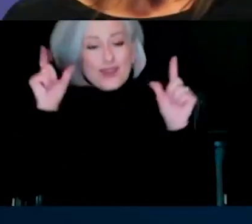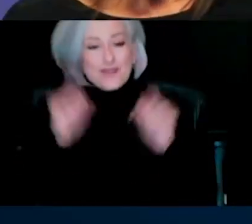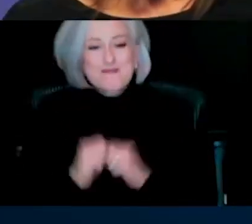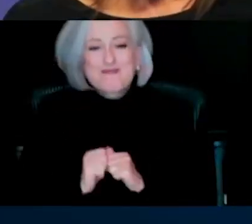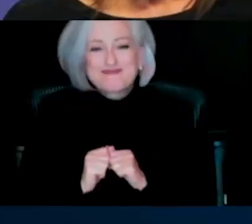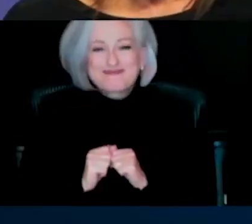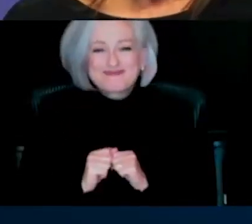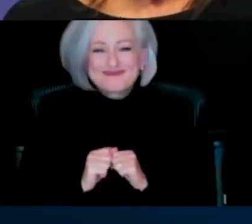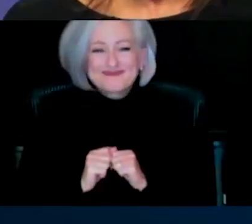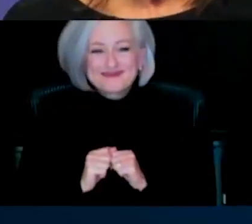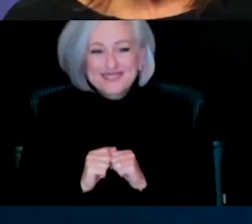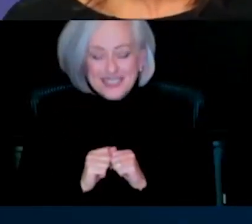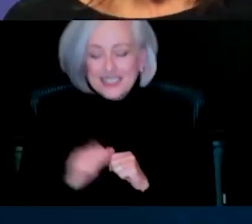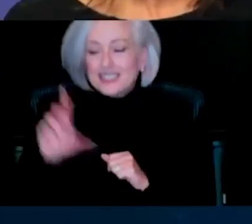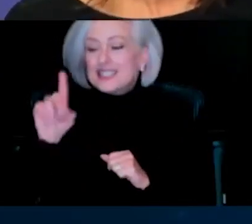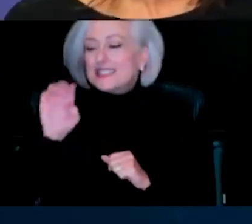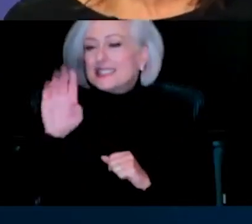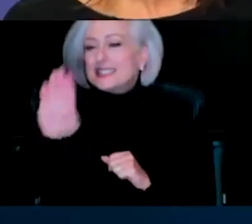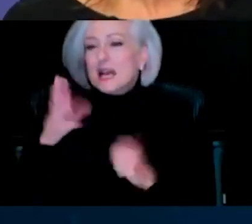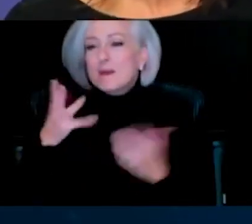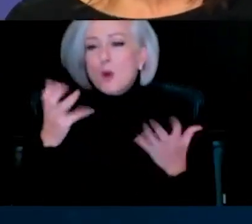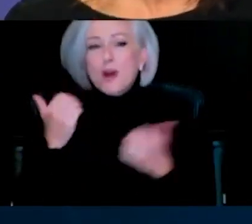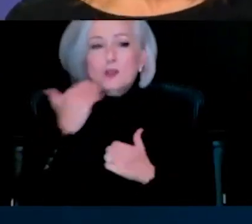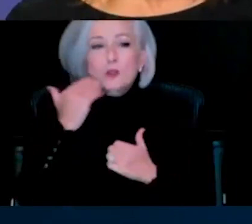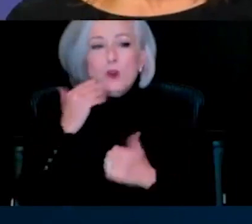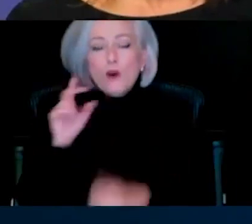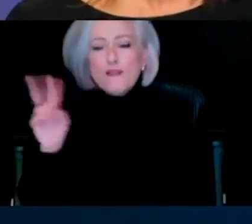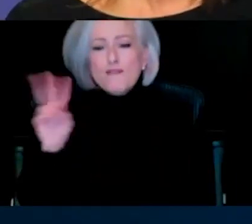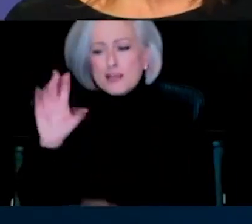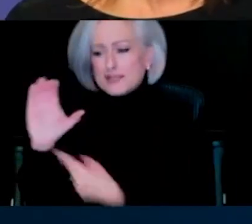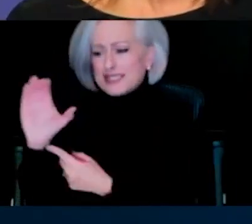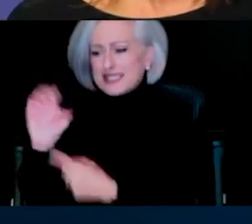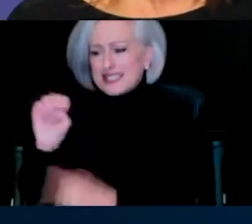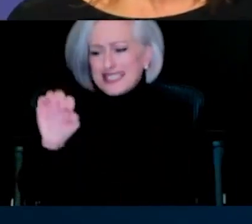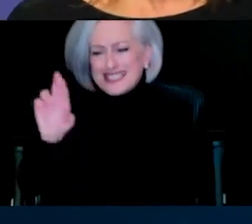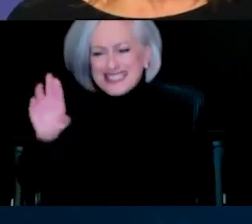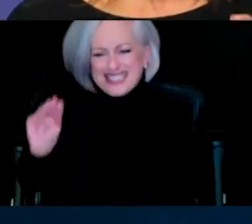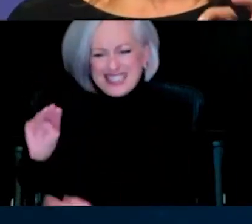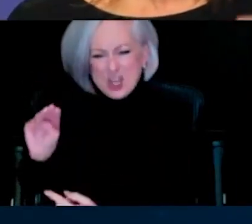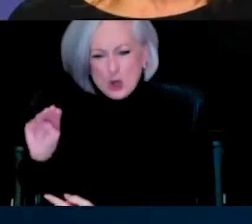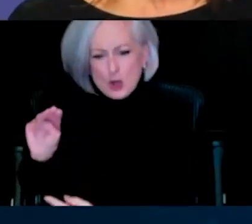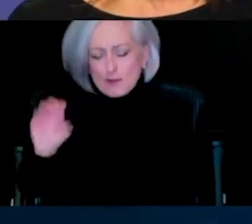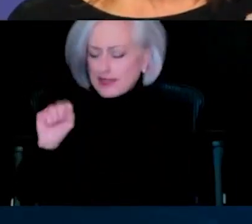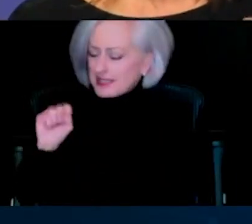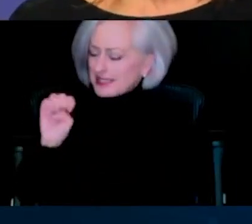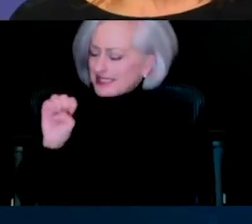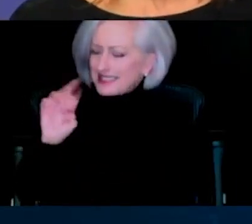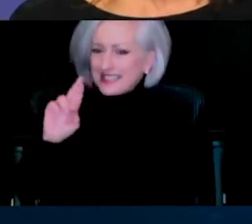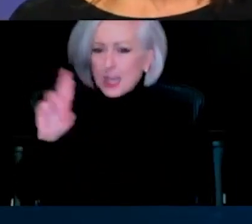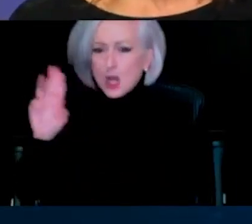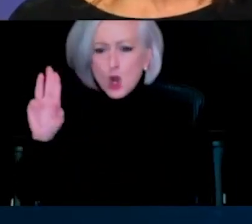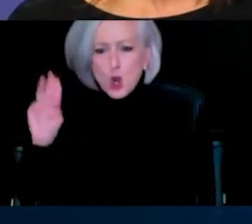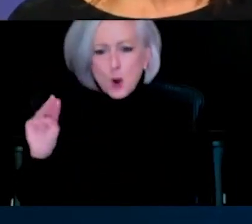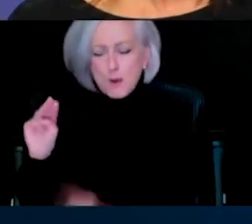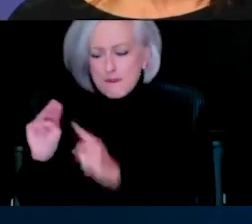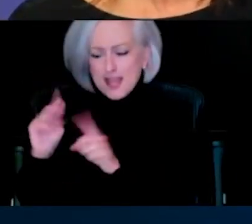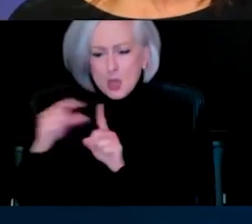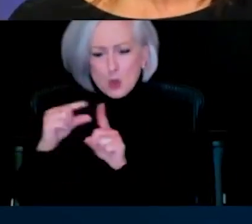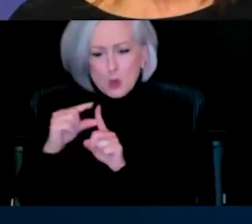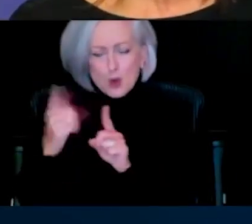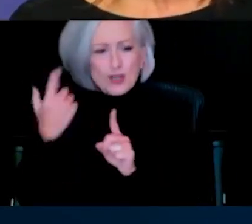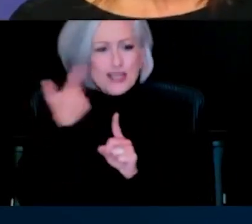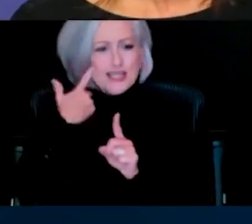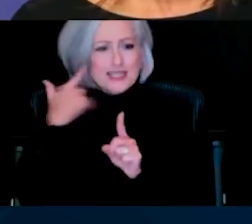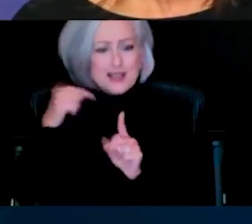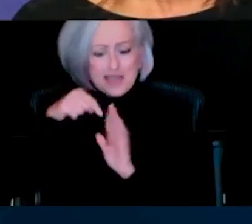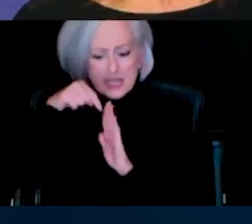So Deb wants to know, what is vitamin C serum? Serum sounds so intense and great, and I want to put that on my skin.